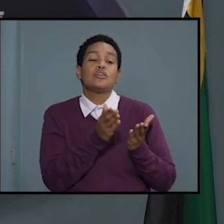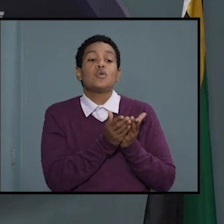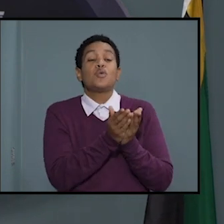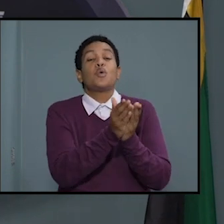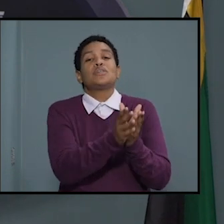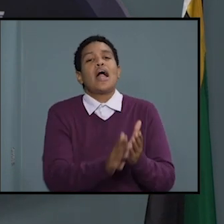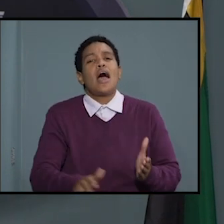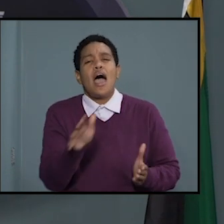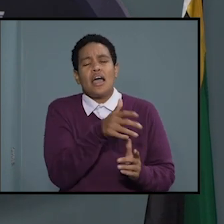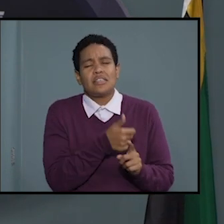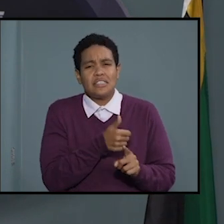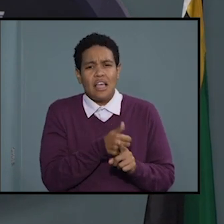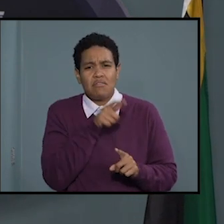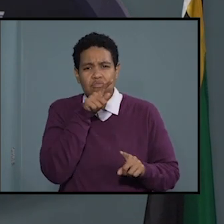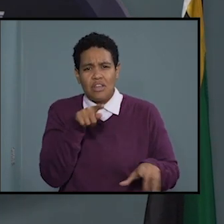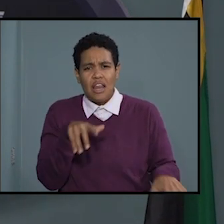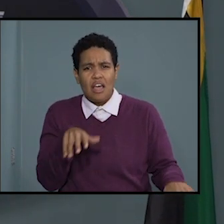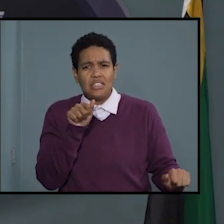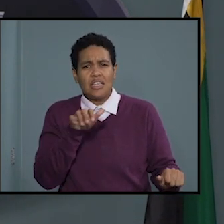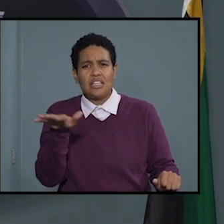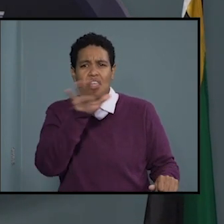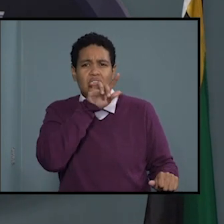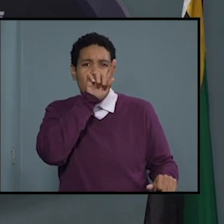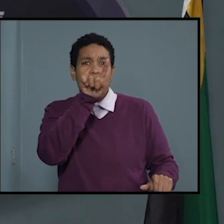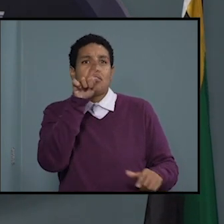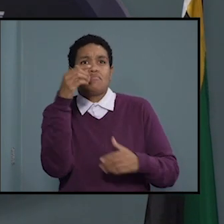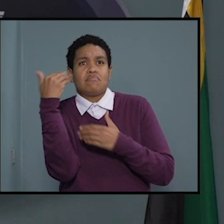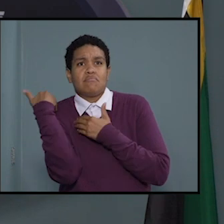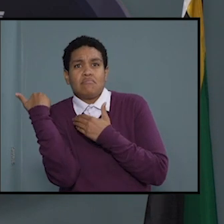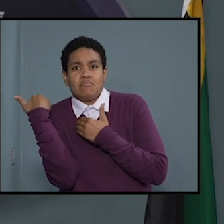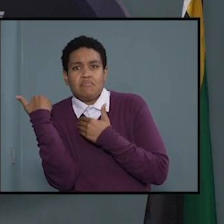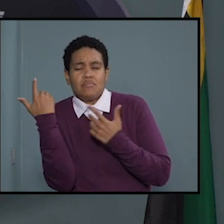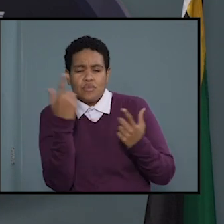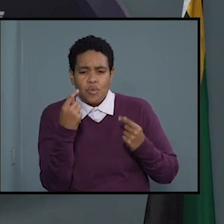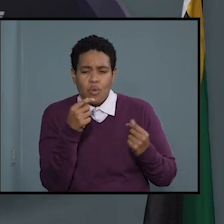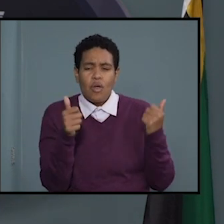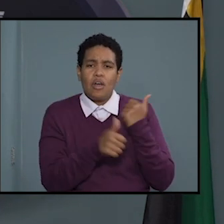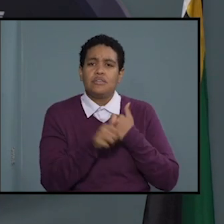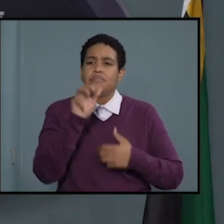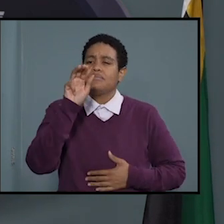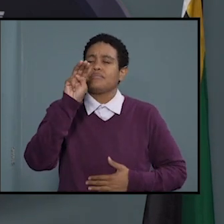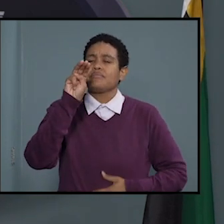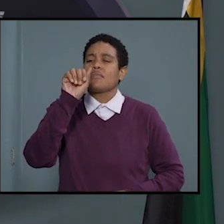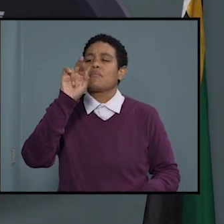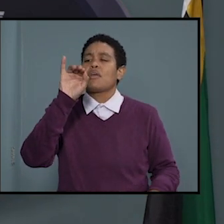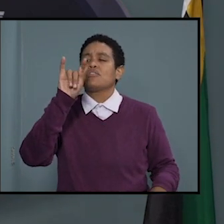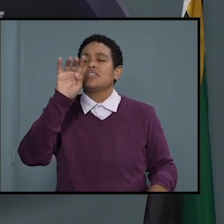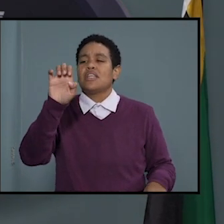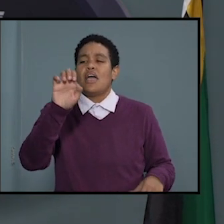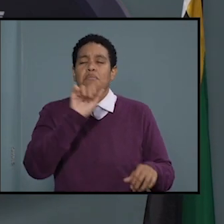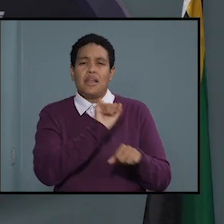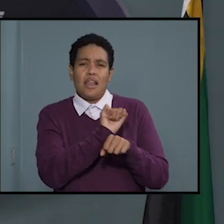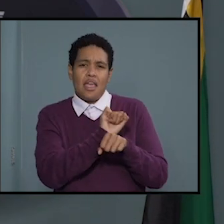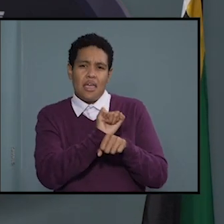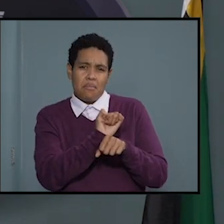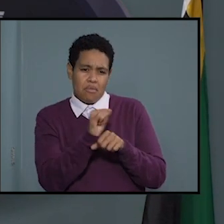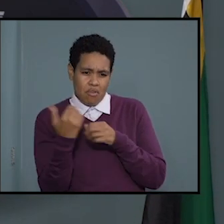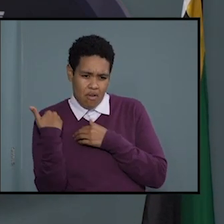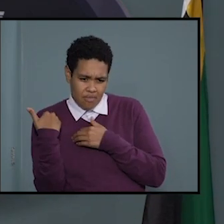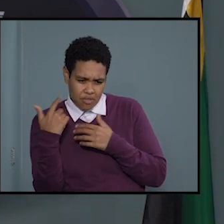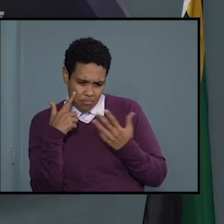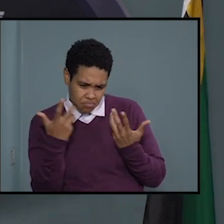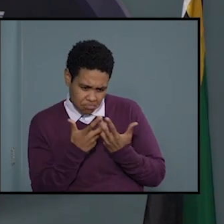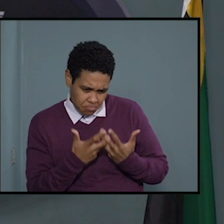line to undertake their obligations under the Maritime Labour Conventions, which guide